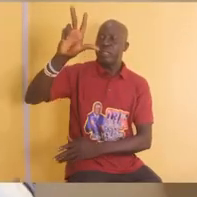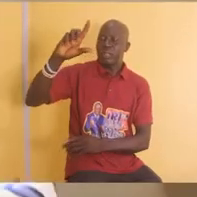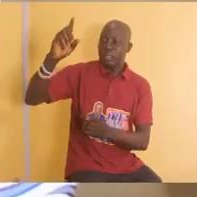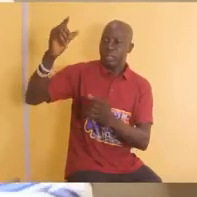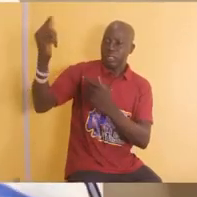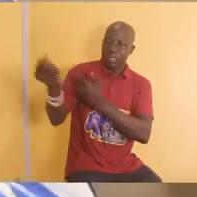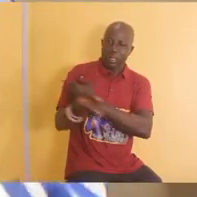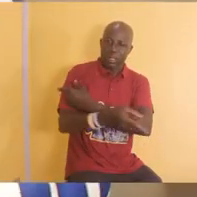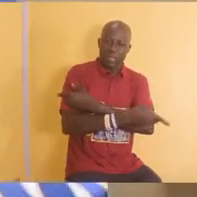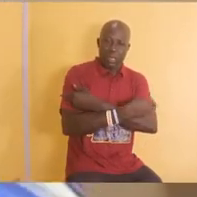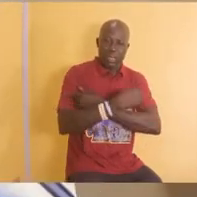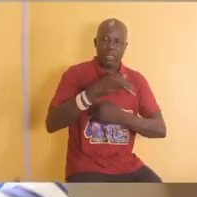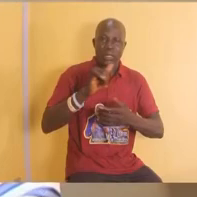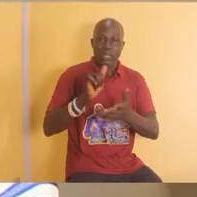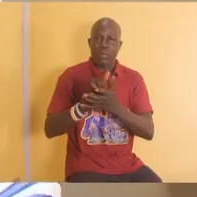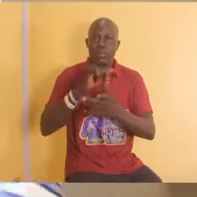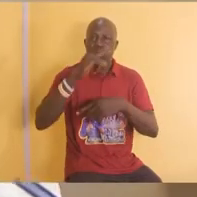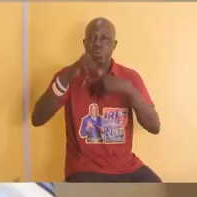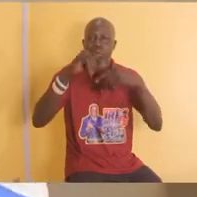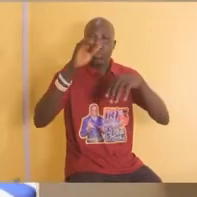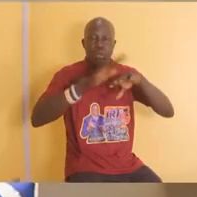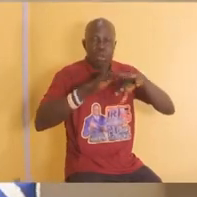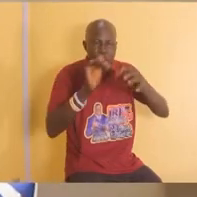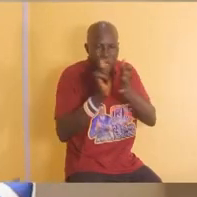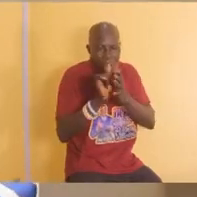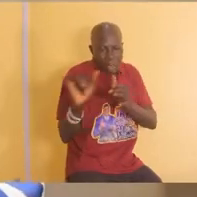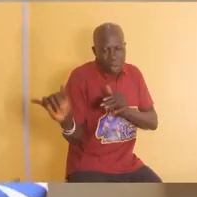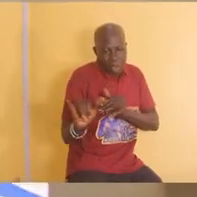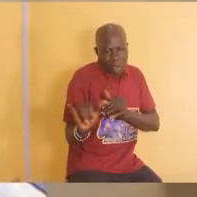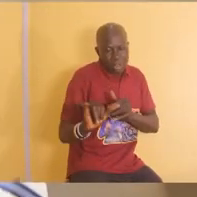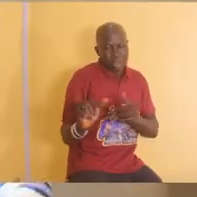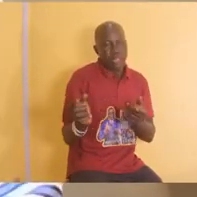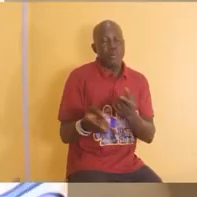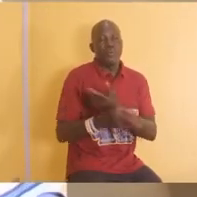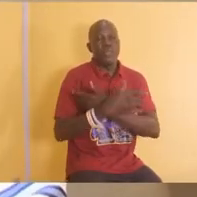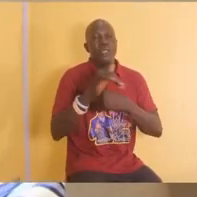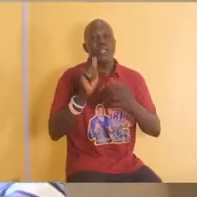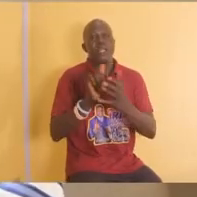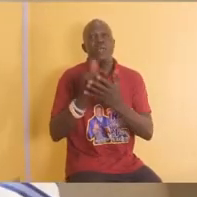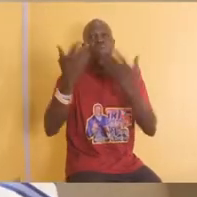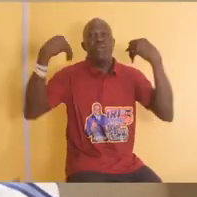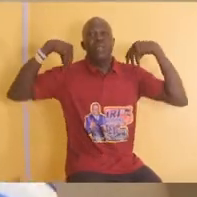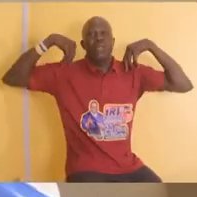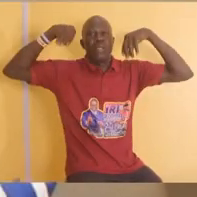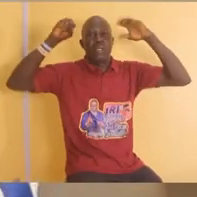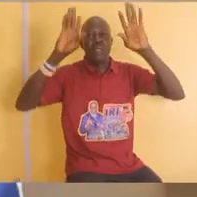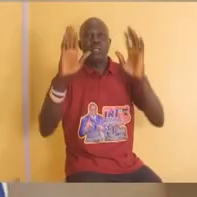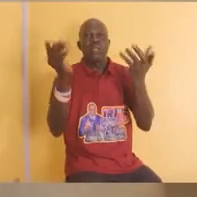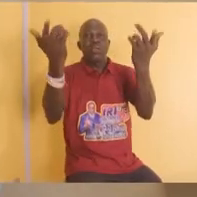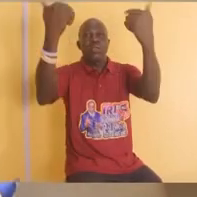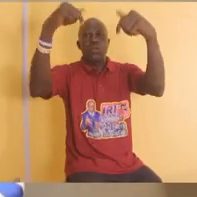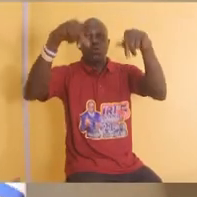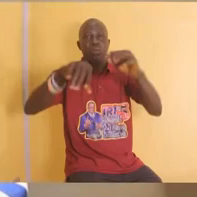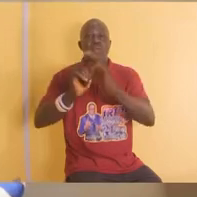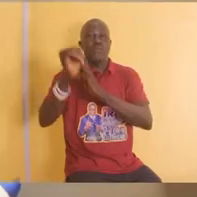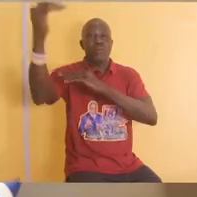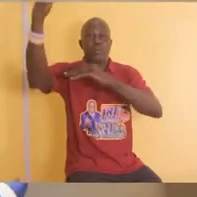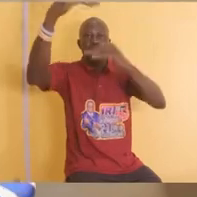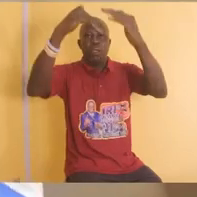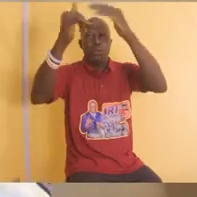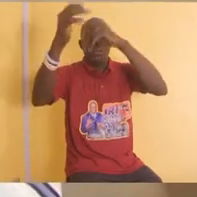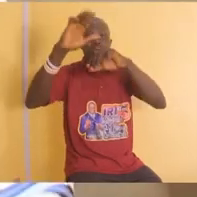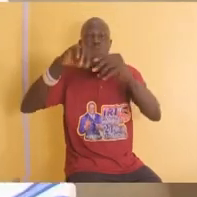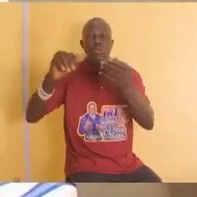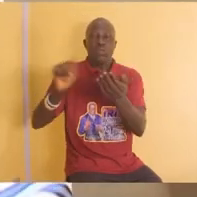my bossy ayaje ojo na. Now fall on that same day. Ti awon gele sokale. That the angel descended. Lati oke wa. From above.